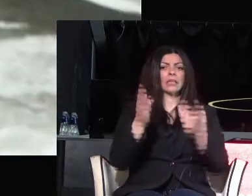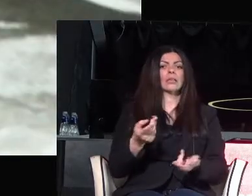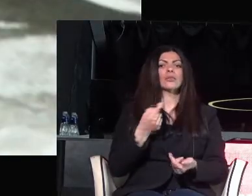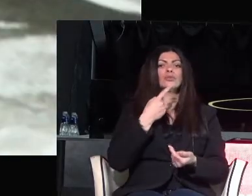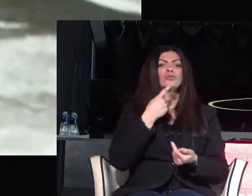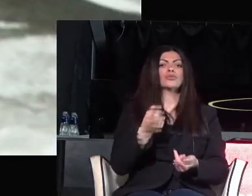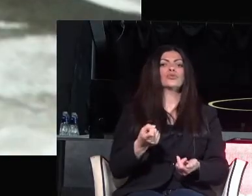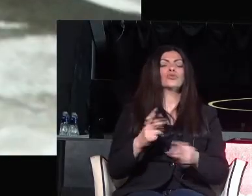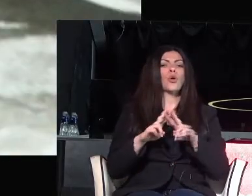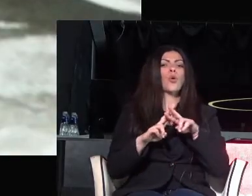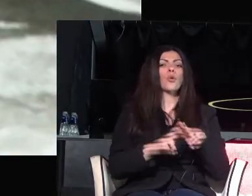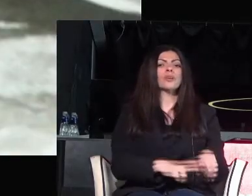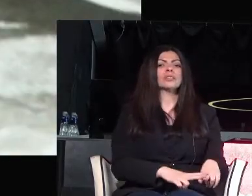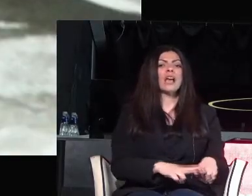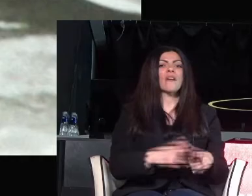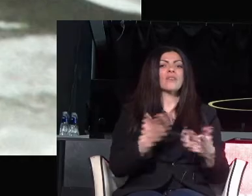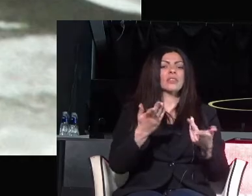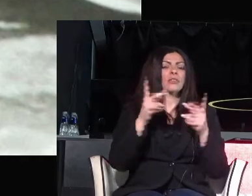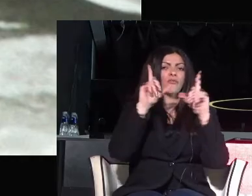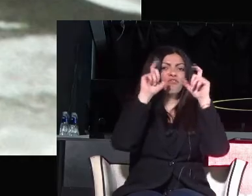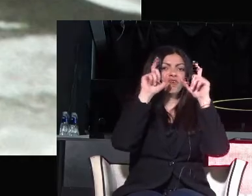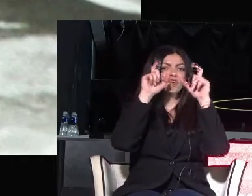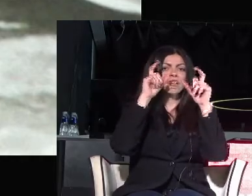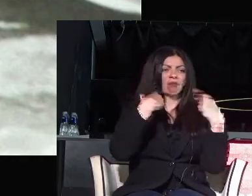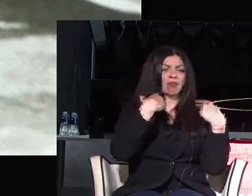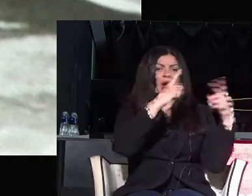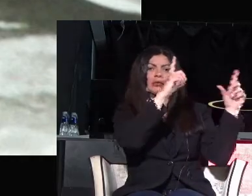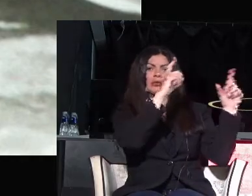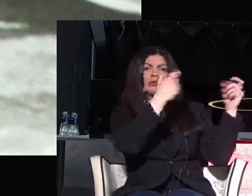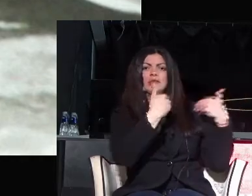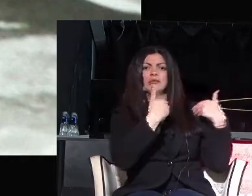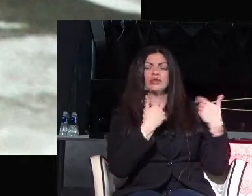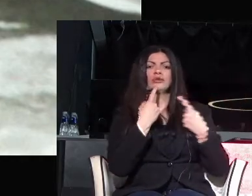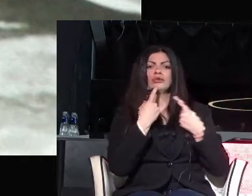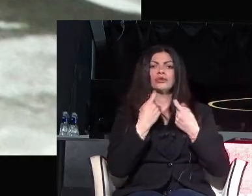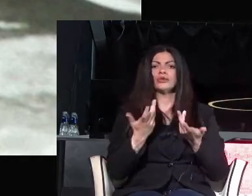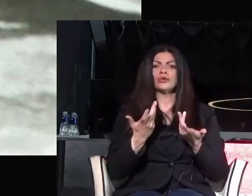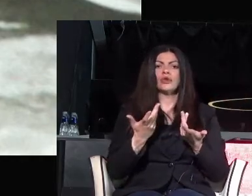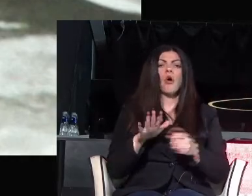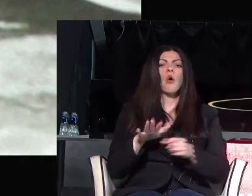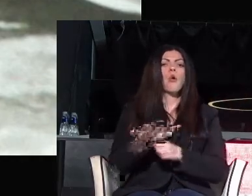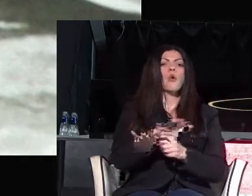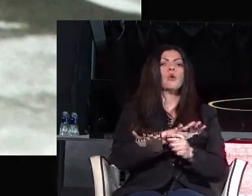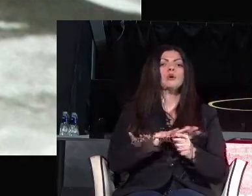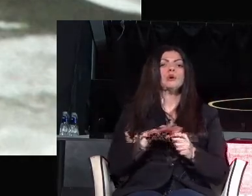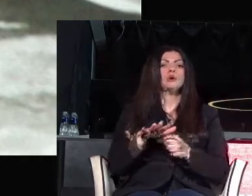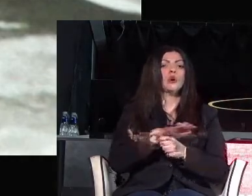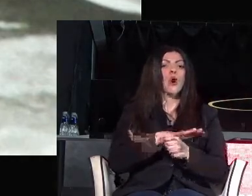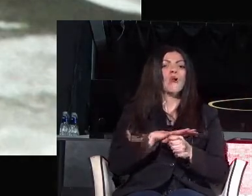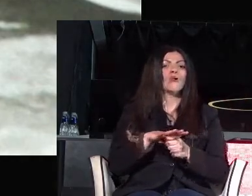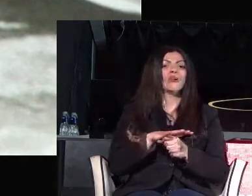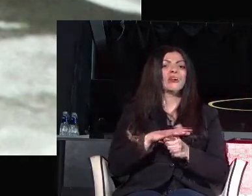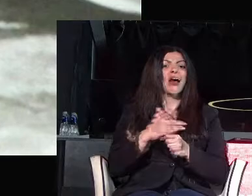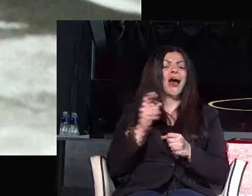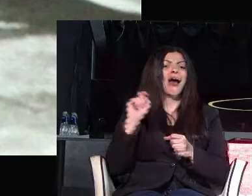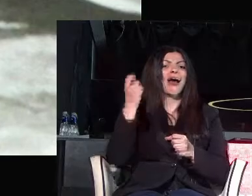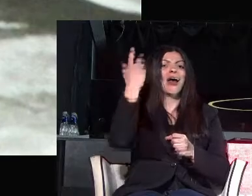But the main character of this image that really stayed with me was this woman who is wearing a headscarf.